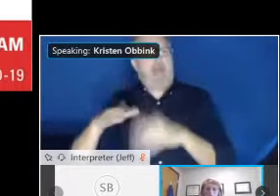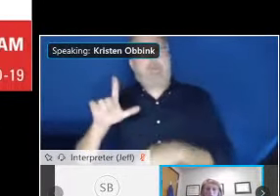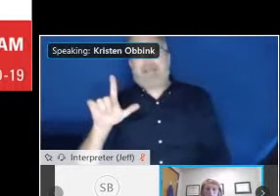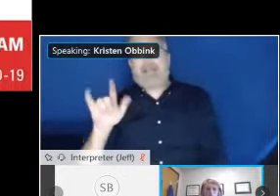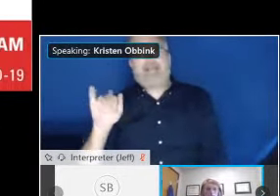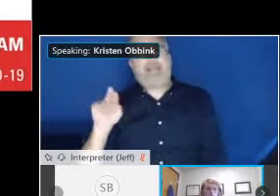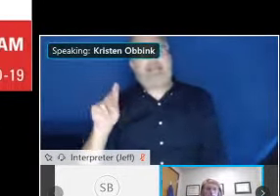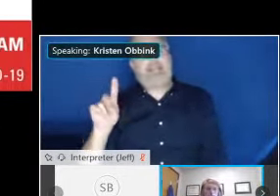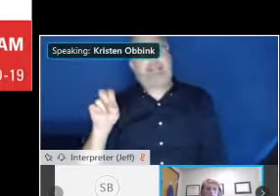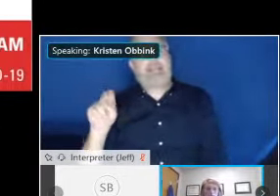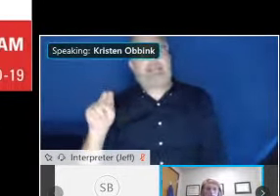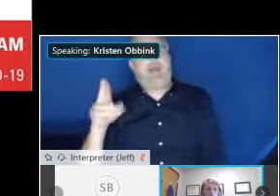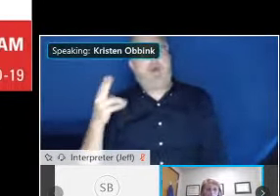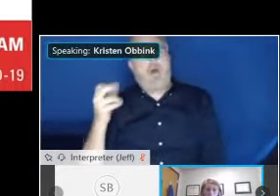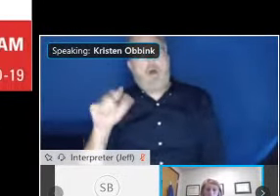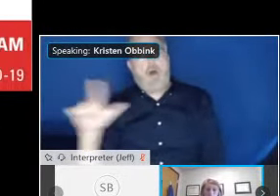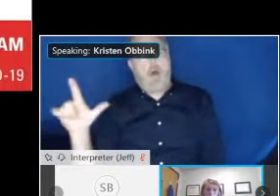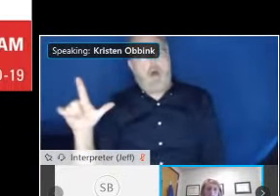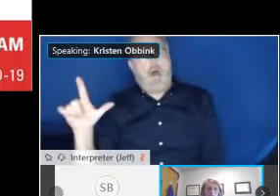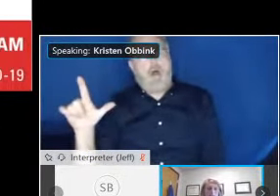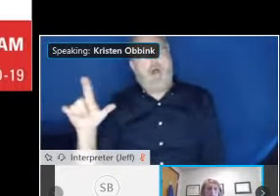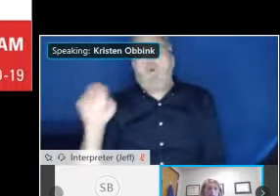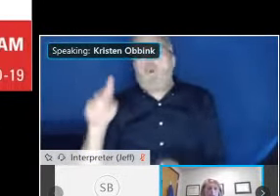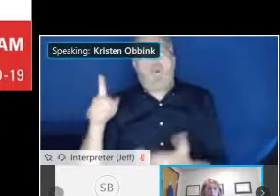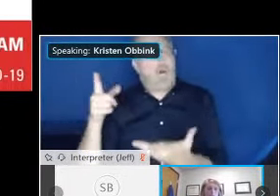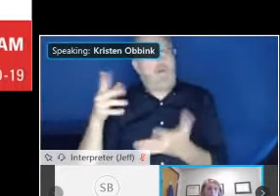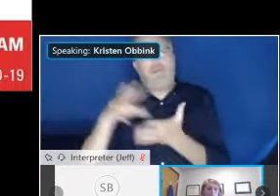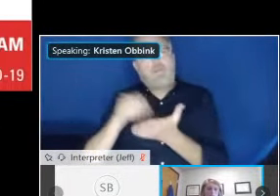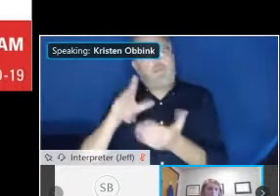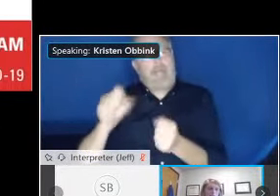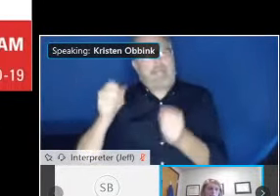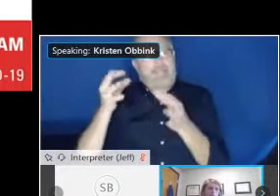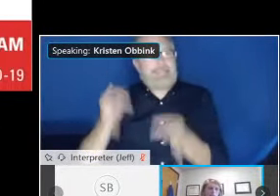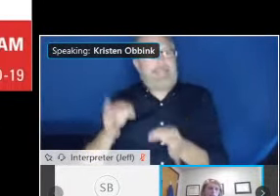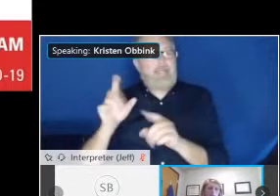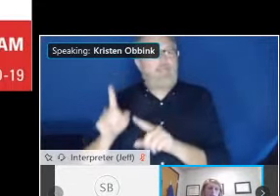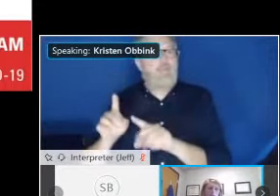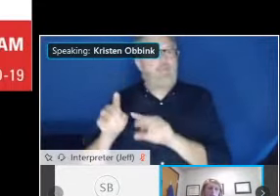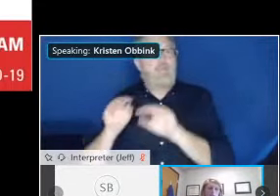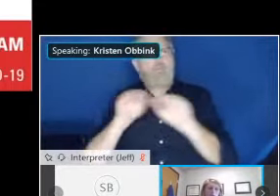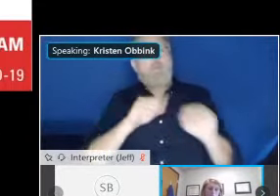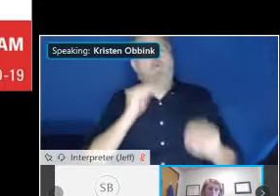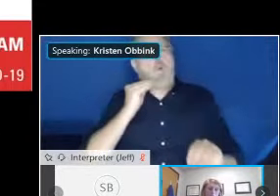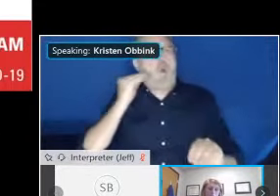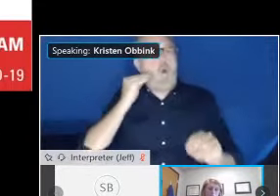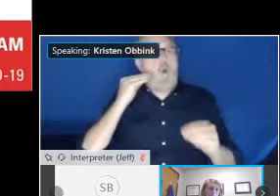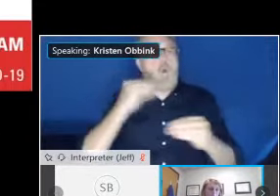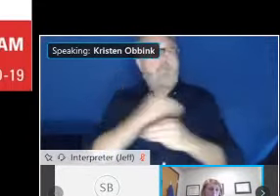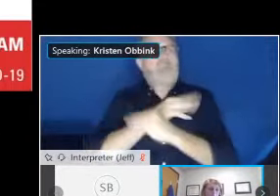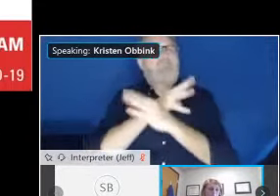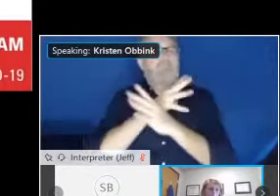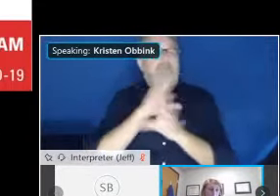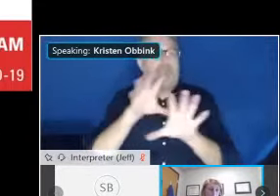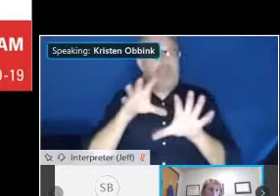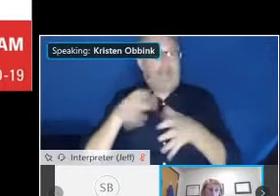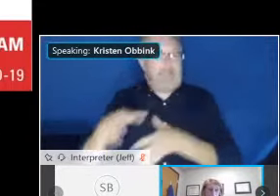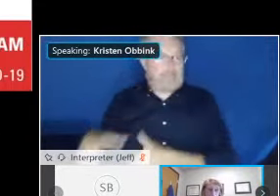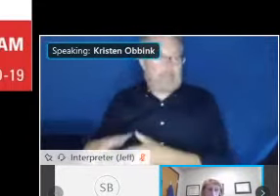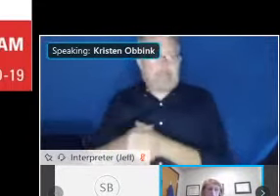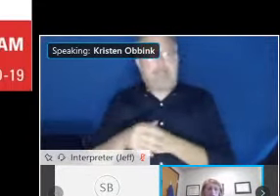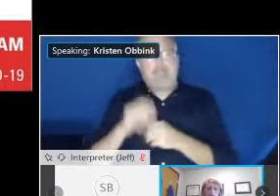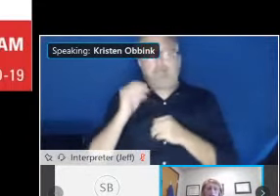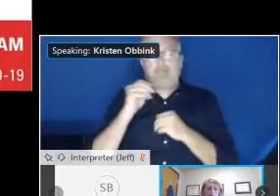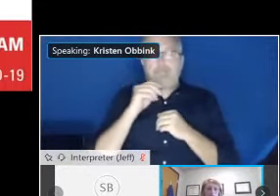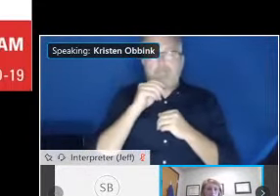Linden Hall, or students may also choose to isolate at home. We have quarantine housing for those who are determined to be close contacts of